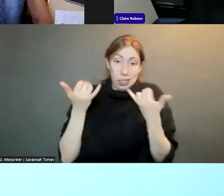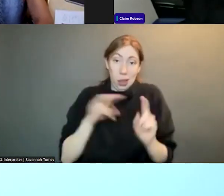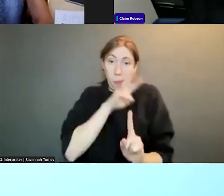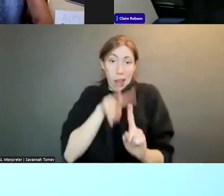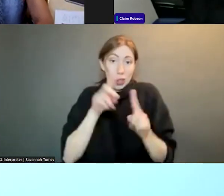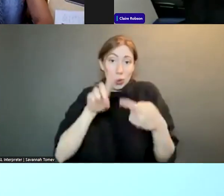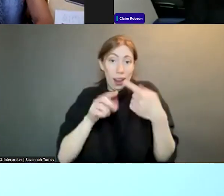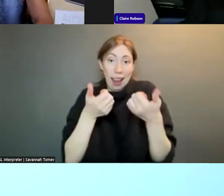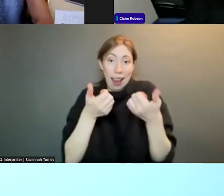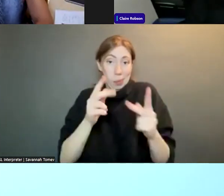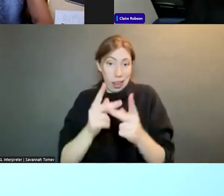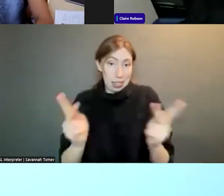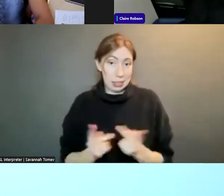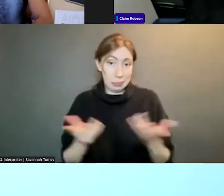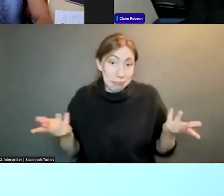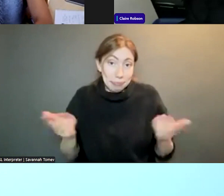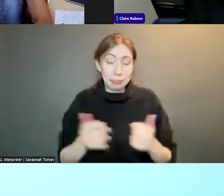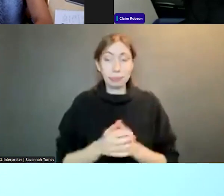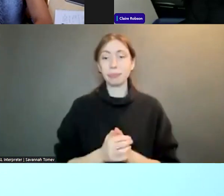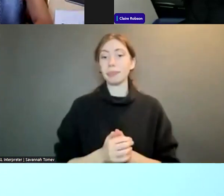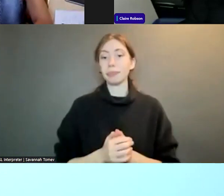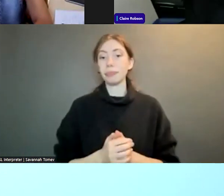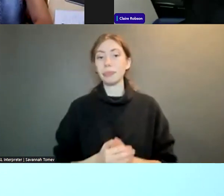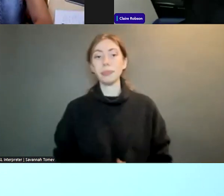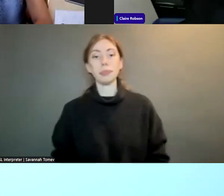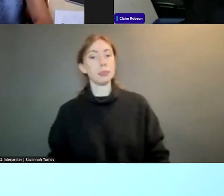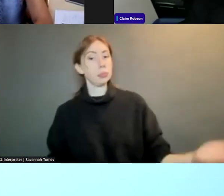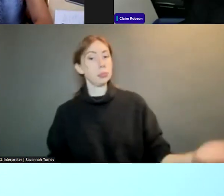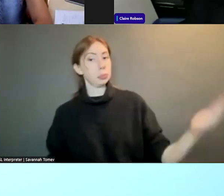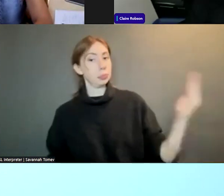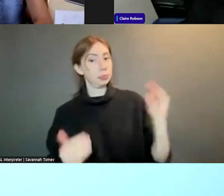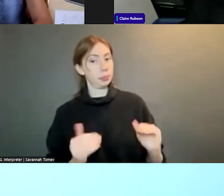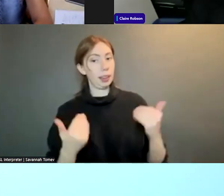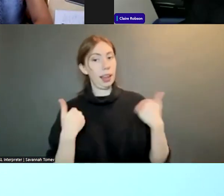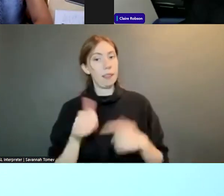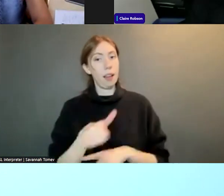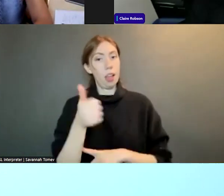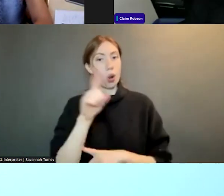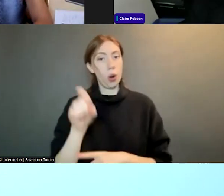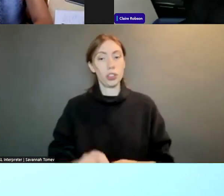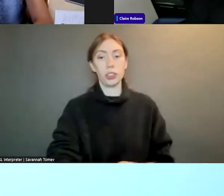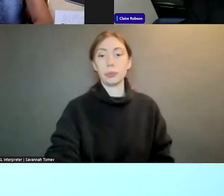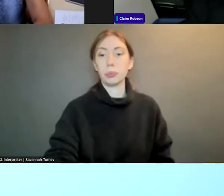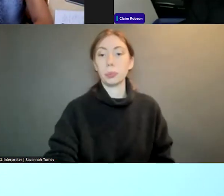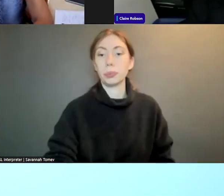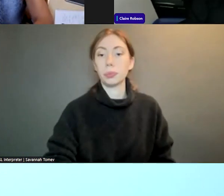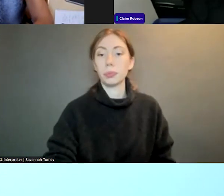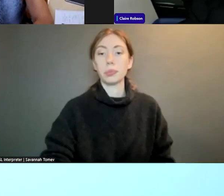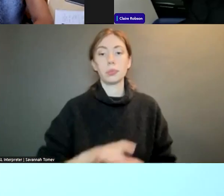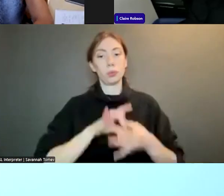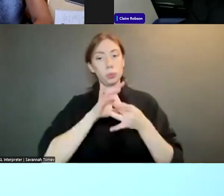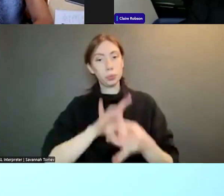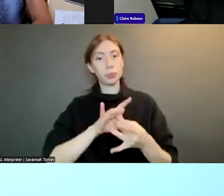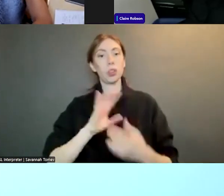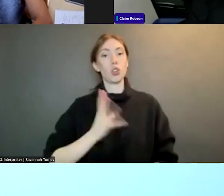We have another question, just kind of related to that, in regards to trans and non-binary people in the data.